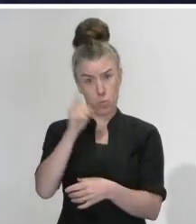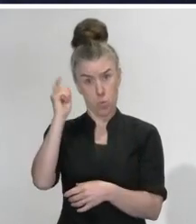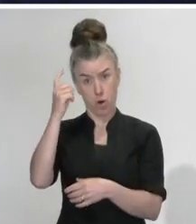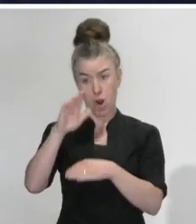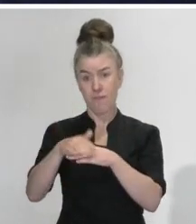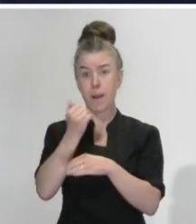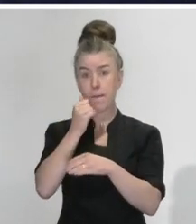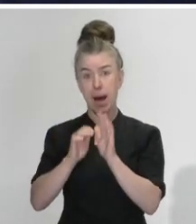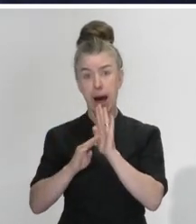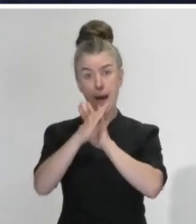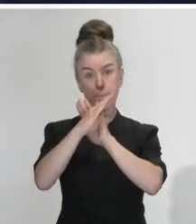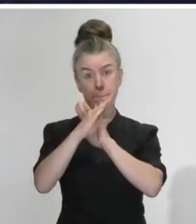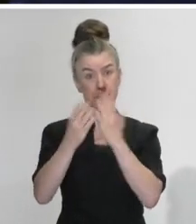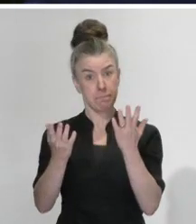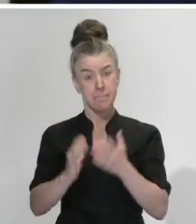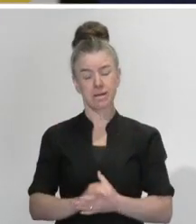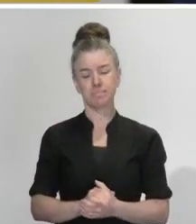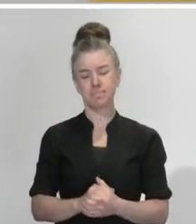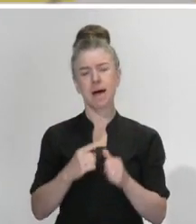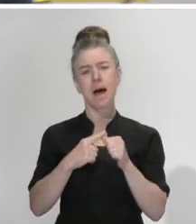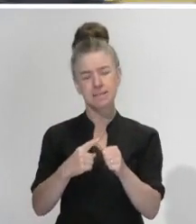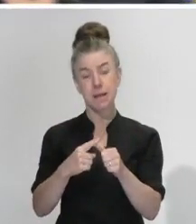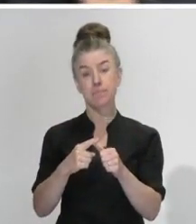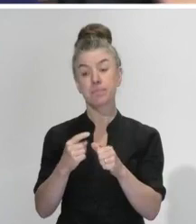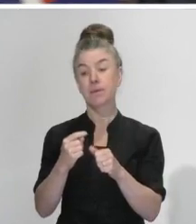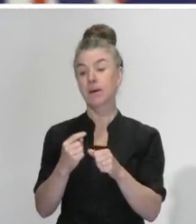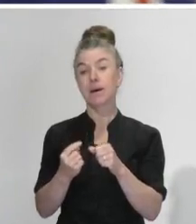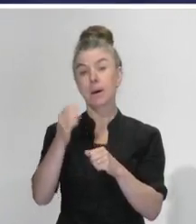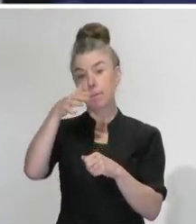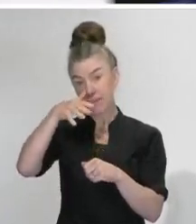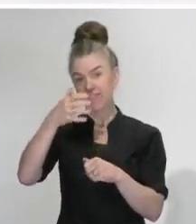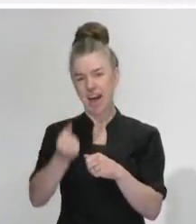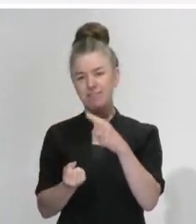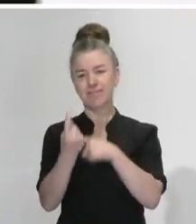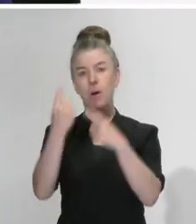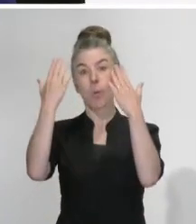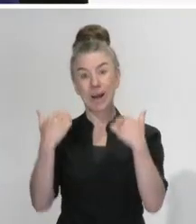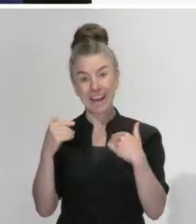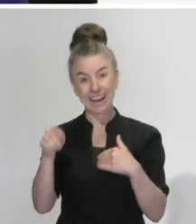those numbers? The event was a wedding, and I